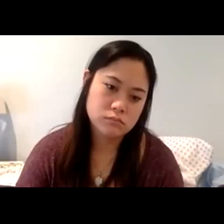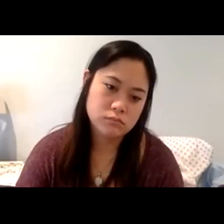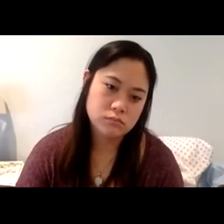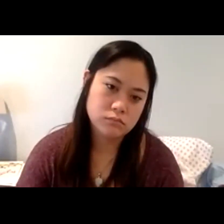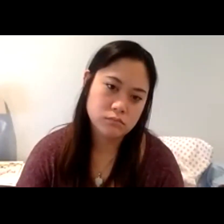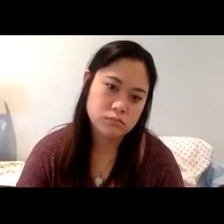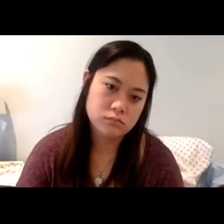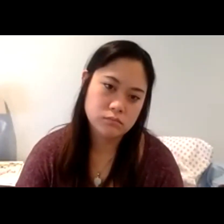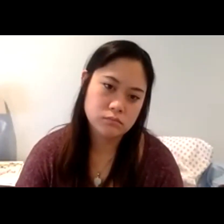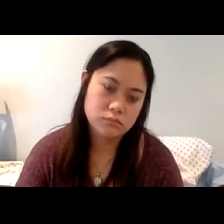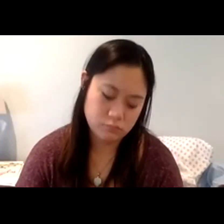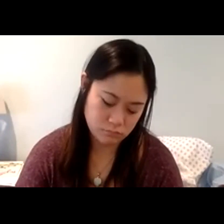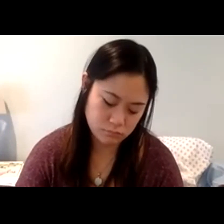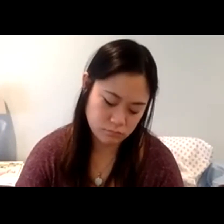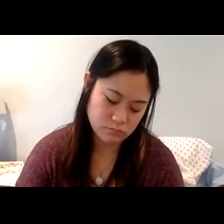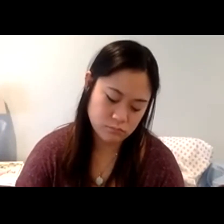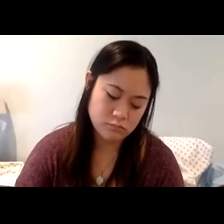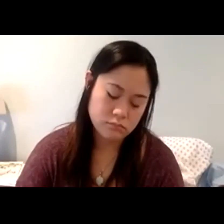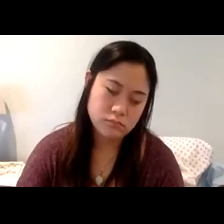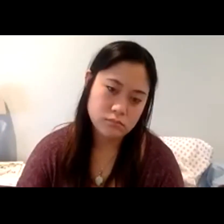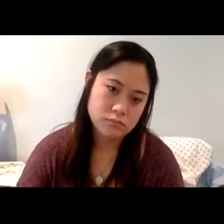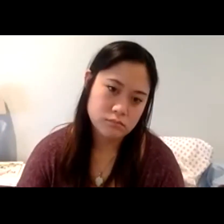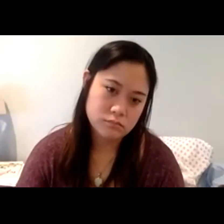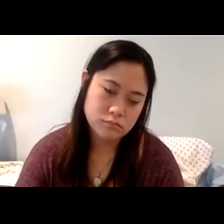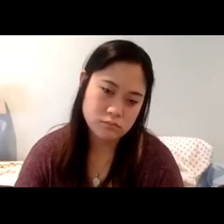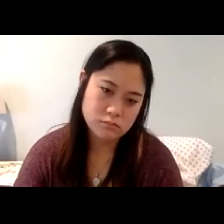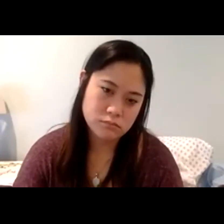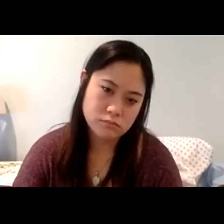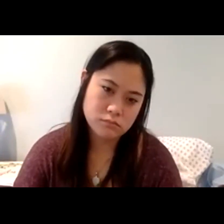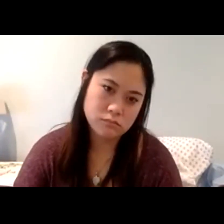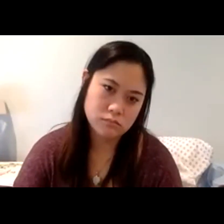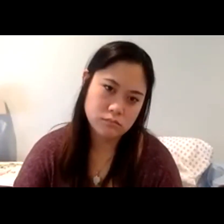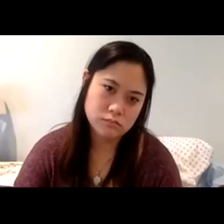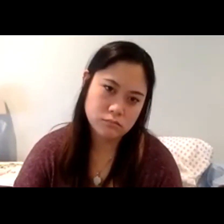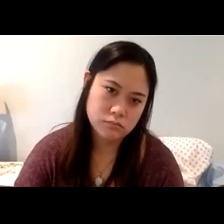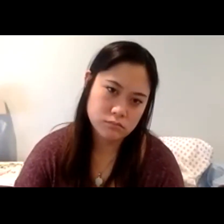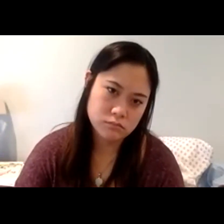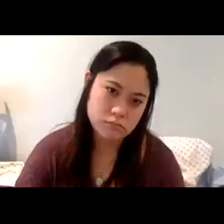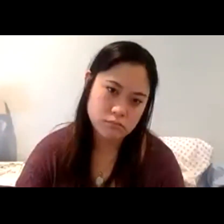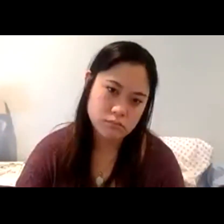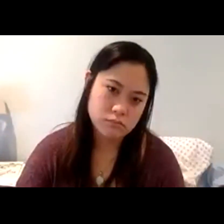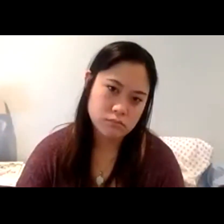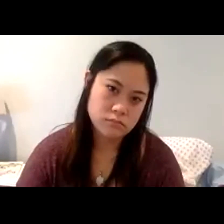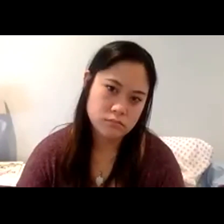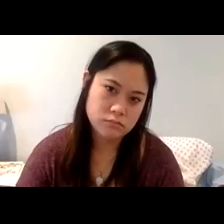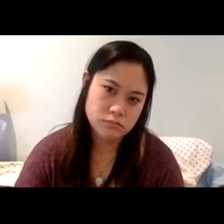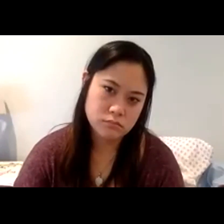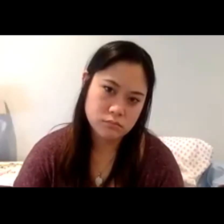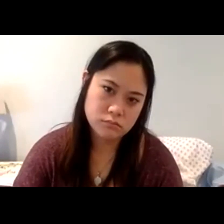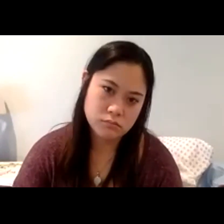would have fallen into like an evaluation and management category. Depending, Okay. not sure of too